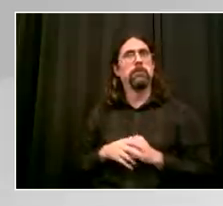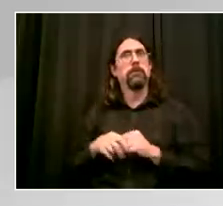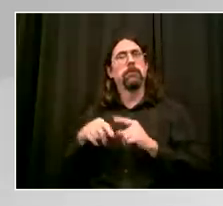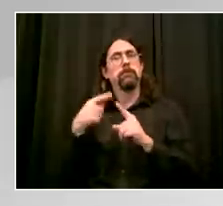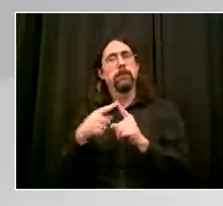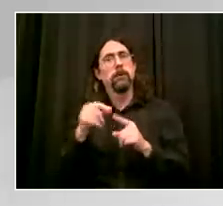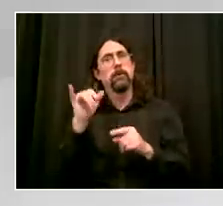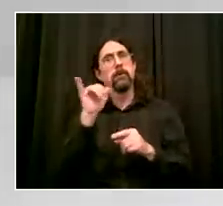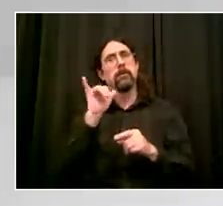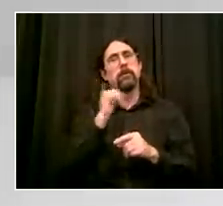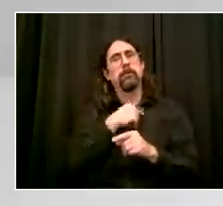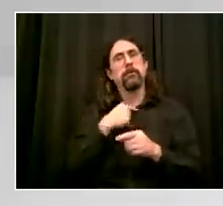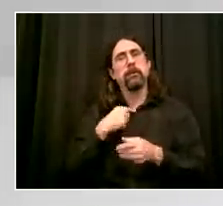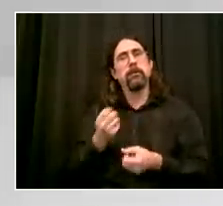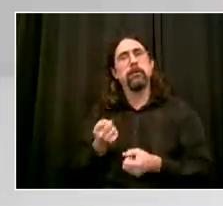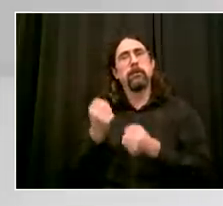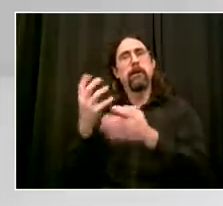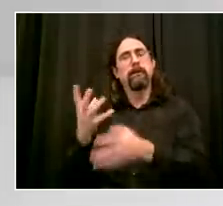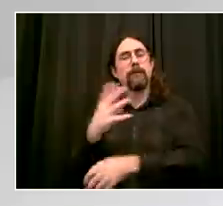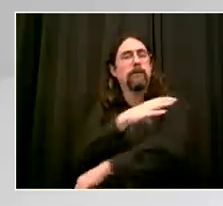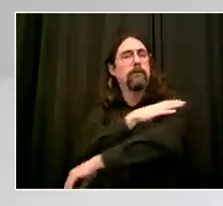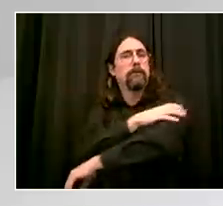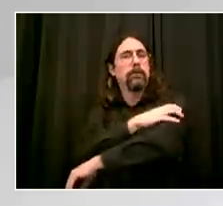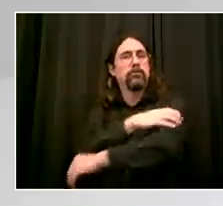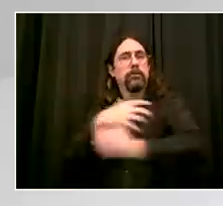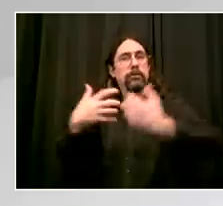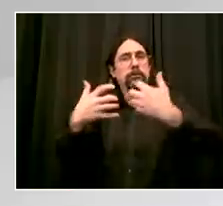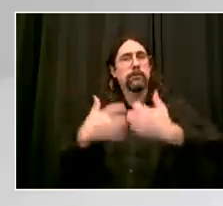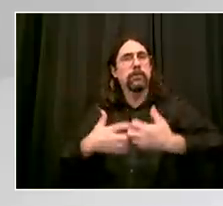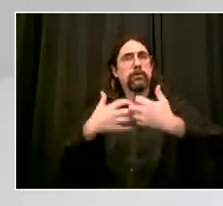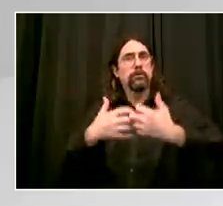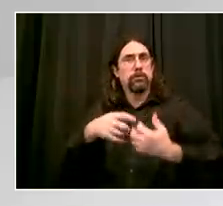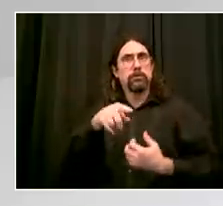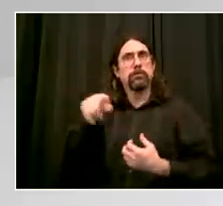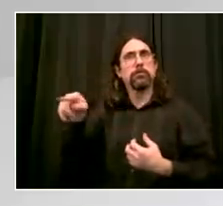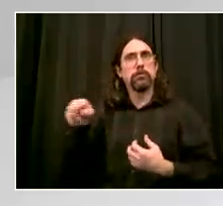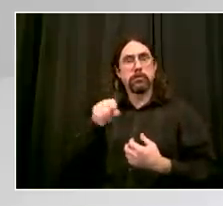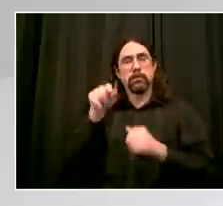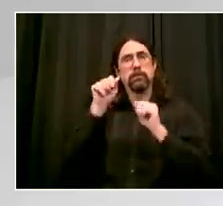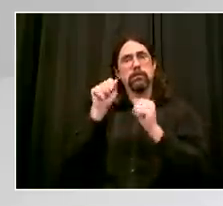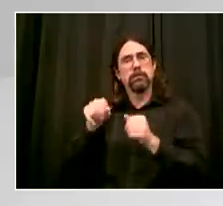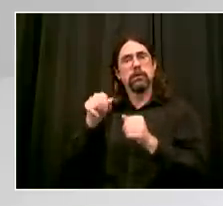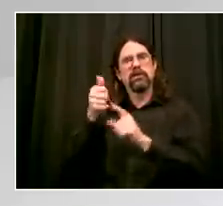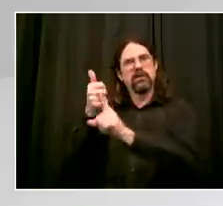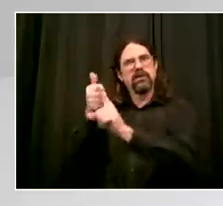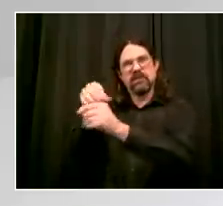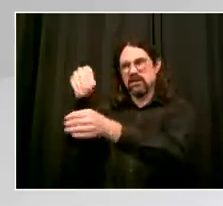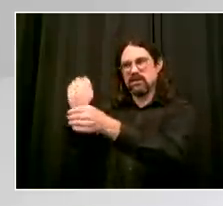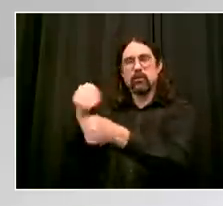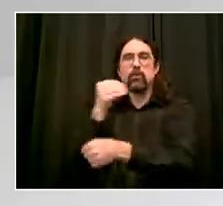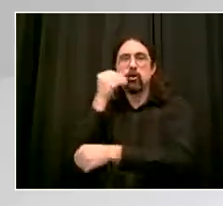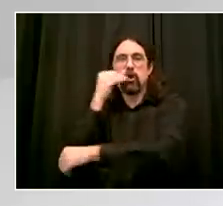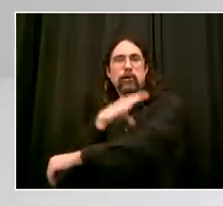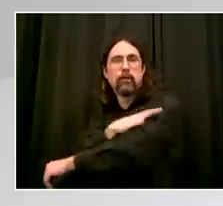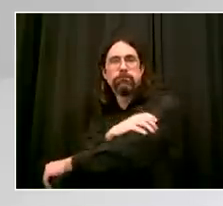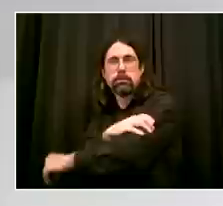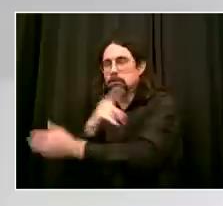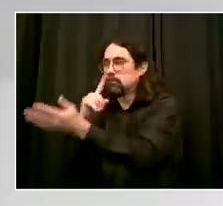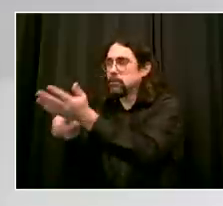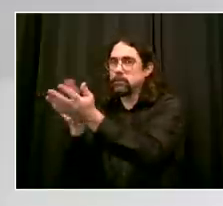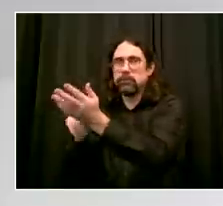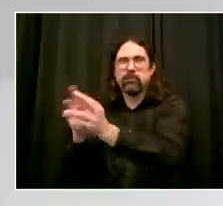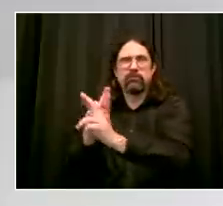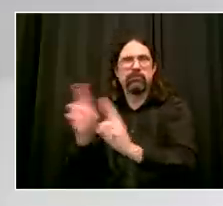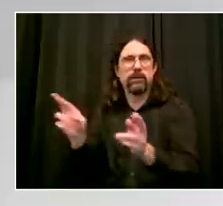know that it's not just health and hospitals that's seen this explosion, the providers all over New York City and all